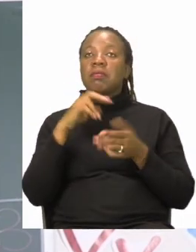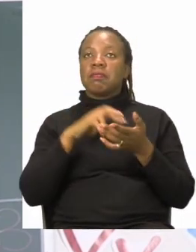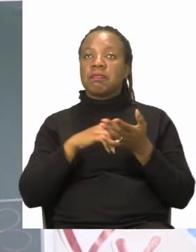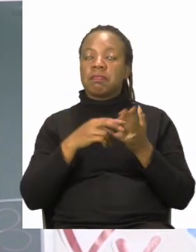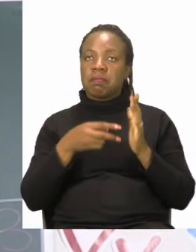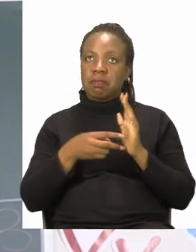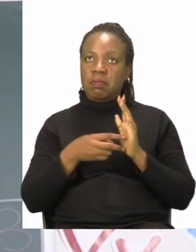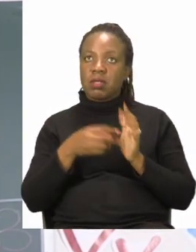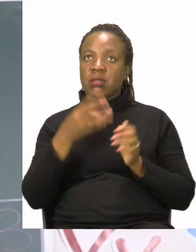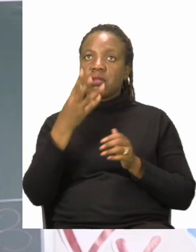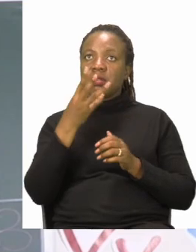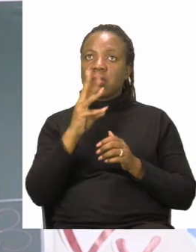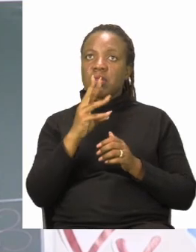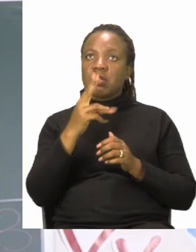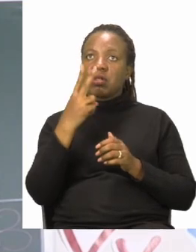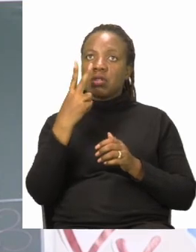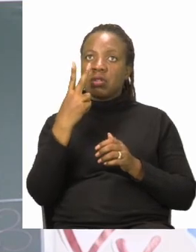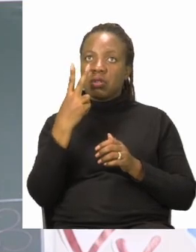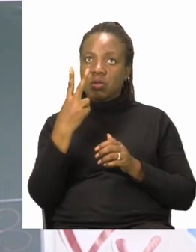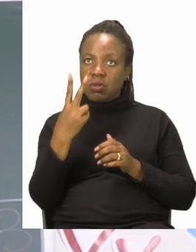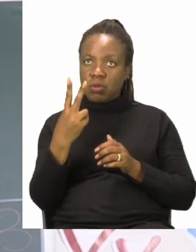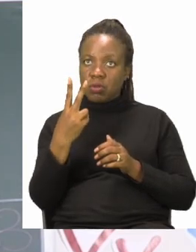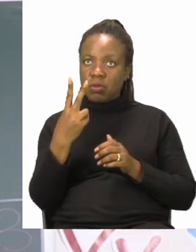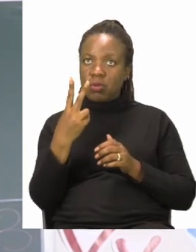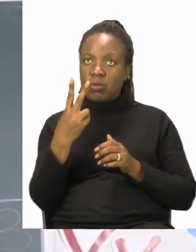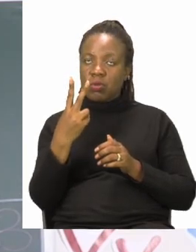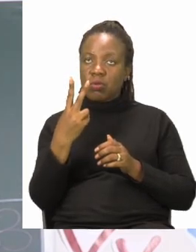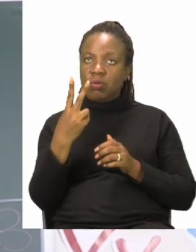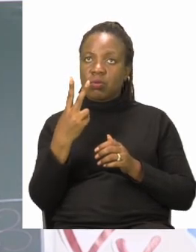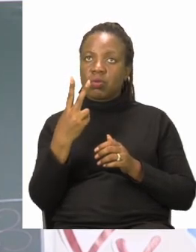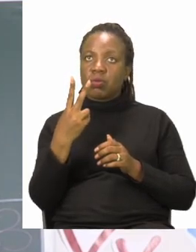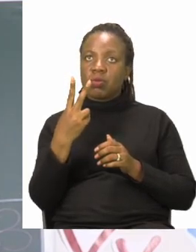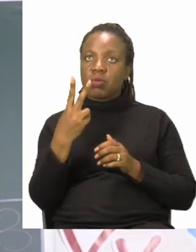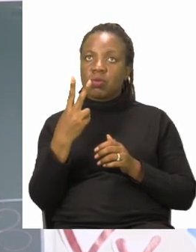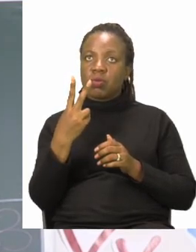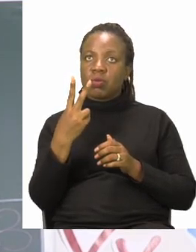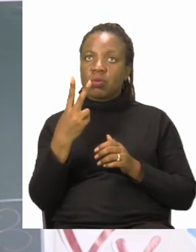62 minus 10 is 52.